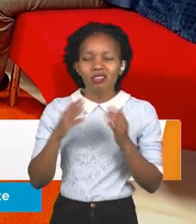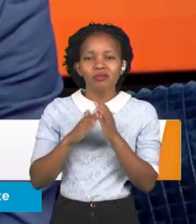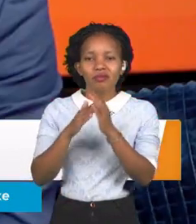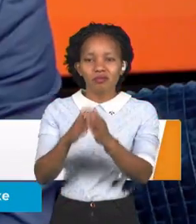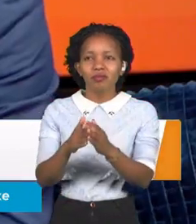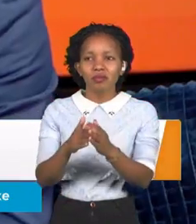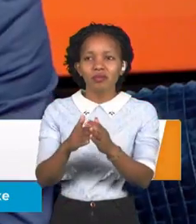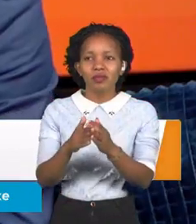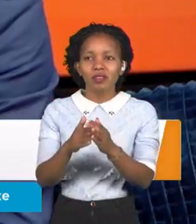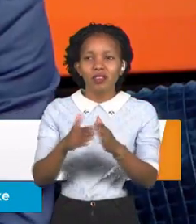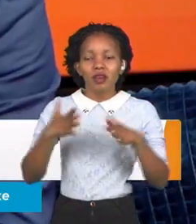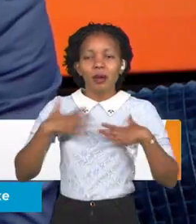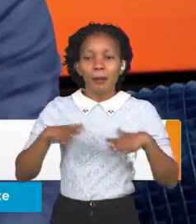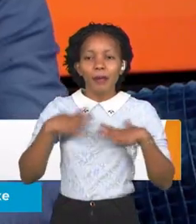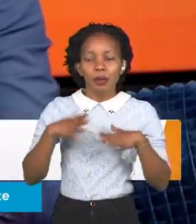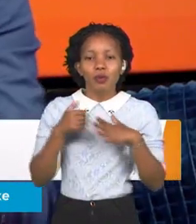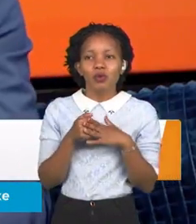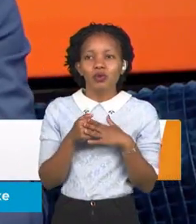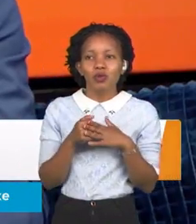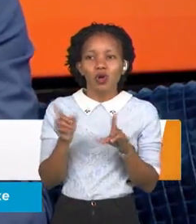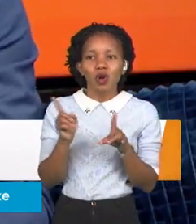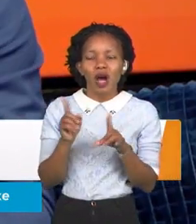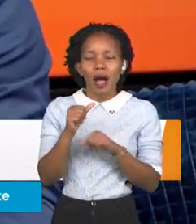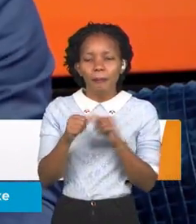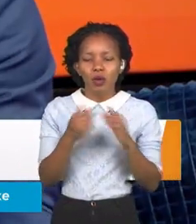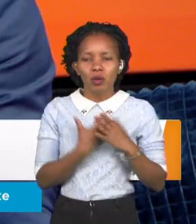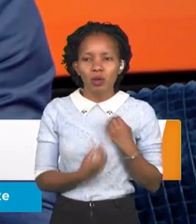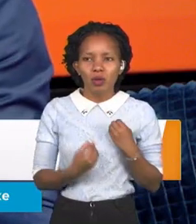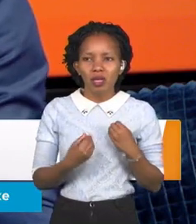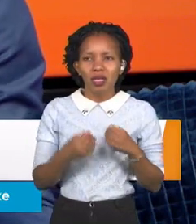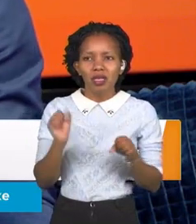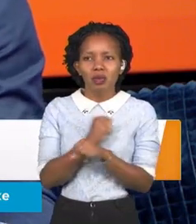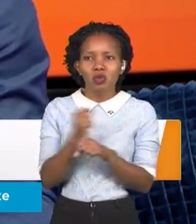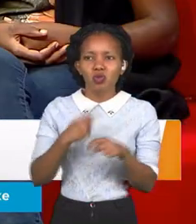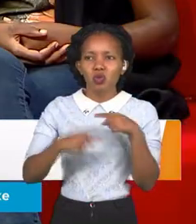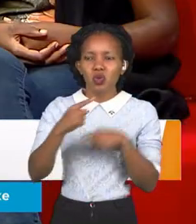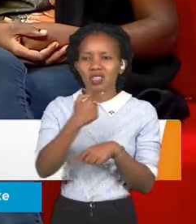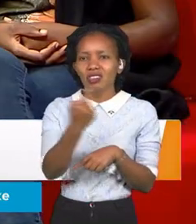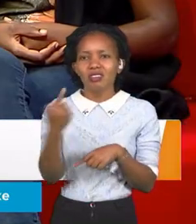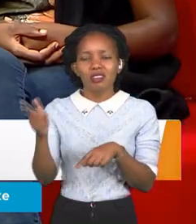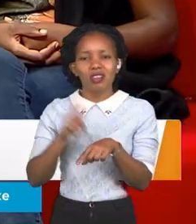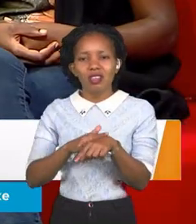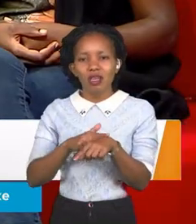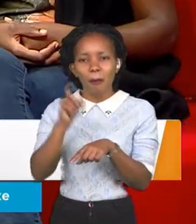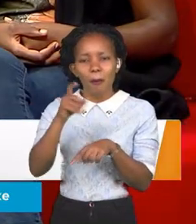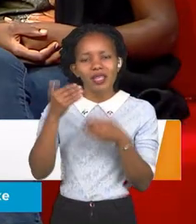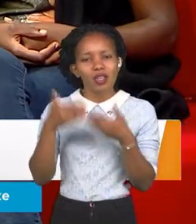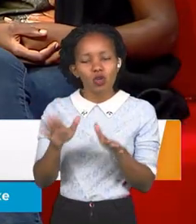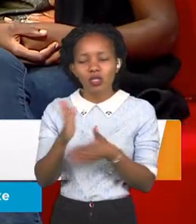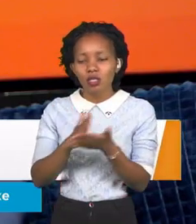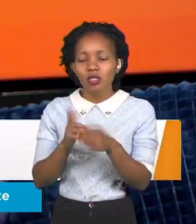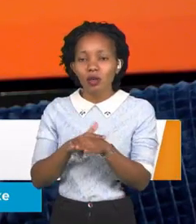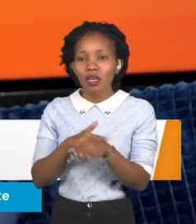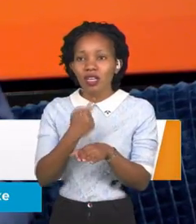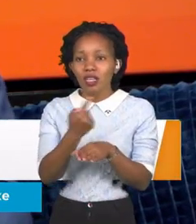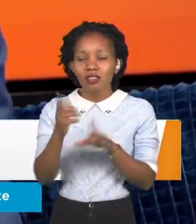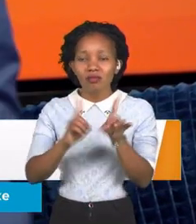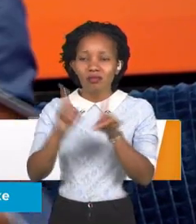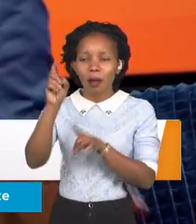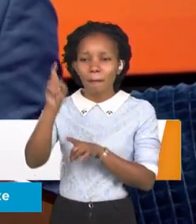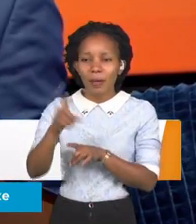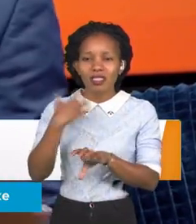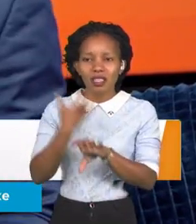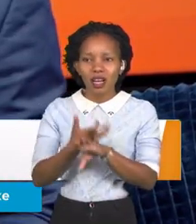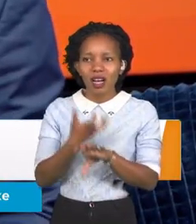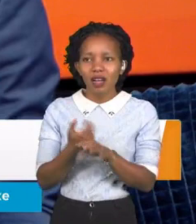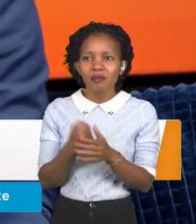the congregation on also disappointments, because you can't be winning every time. You have losses also. And of course, every journey must be difficult. For the men